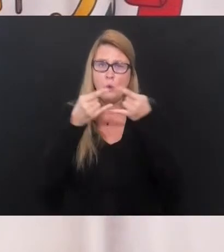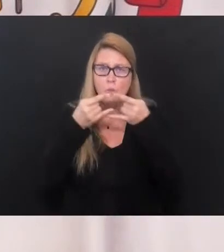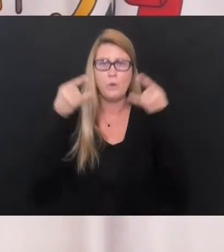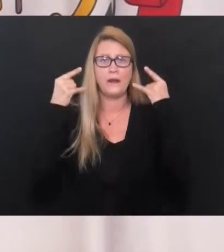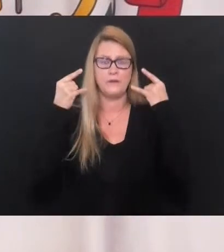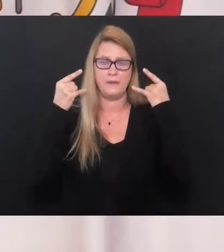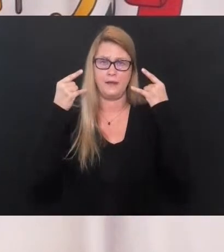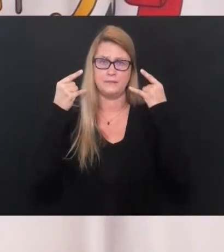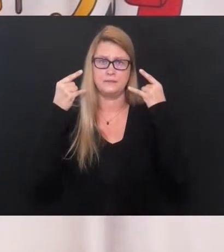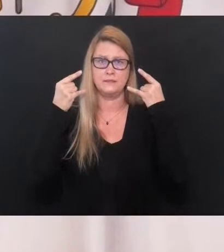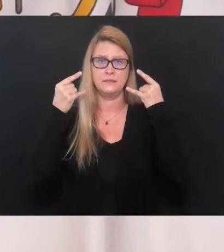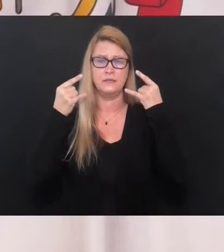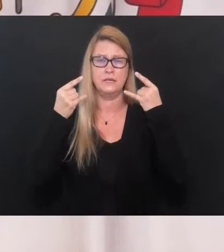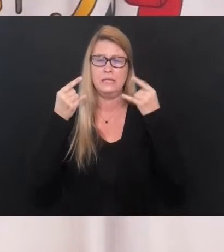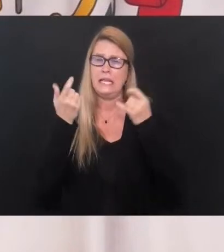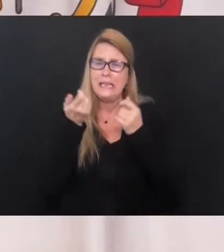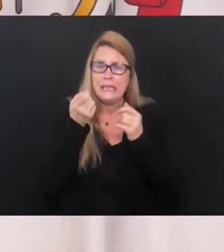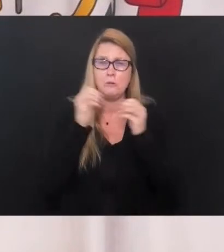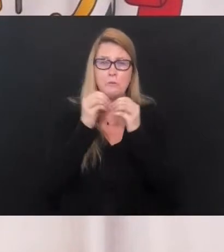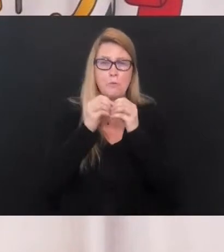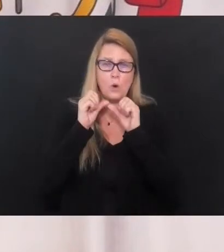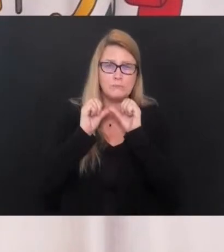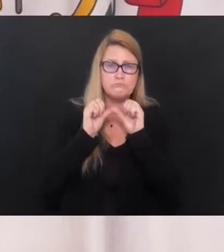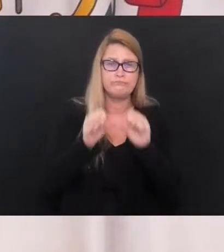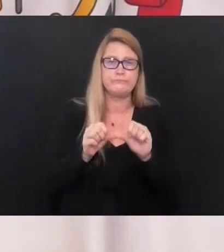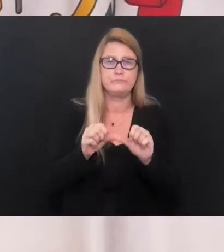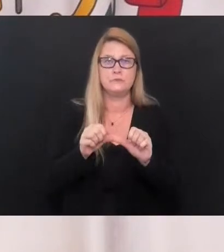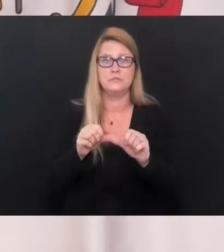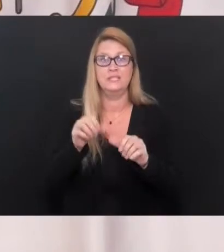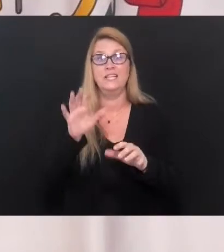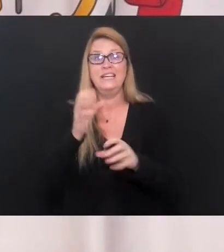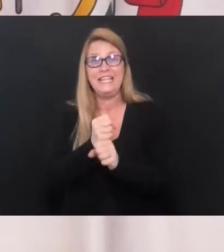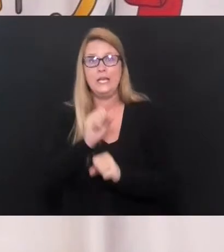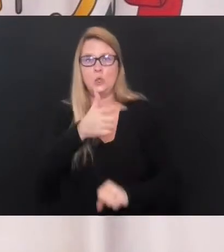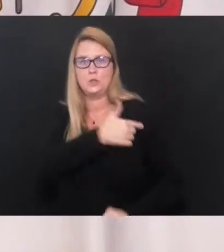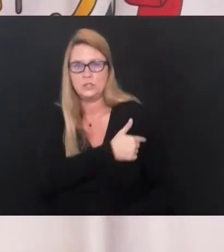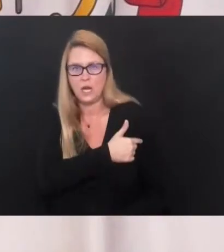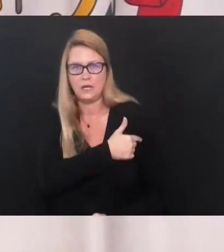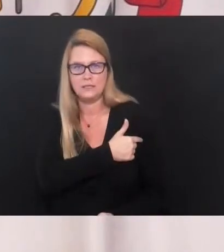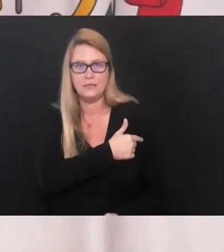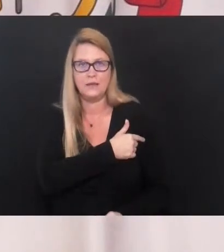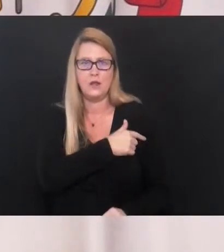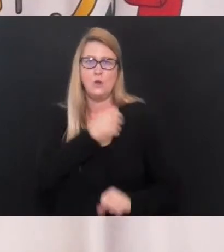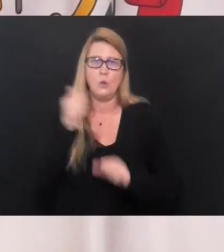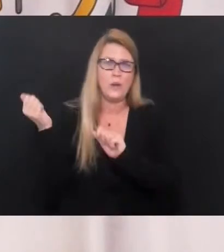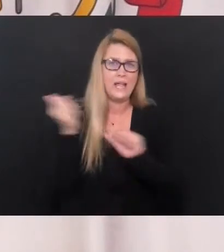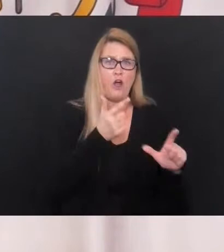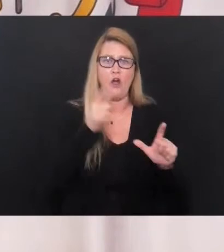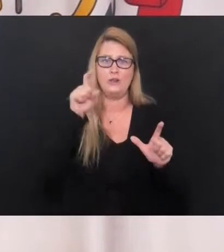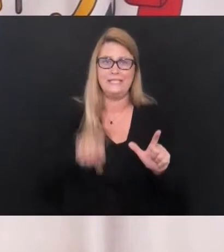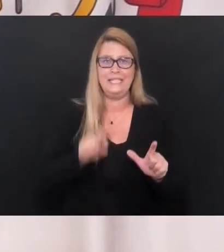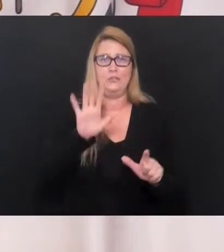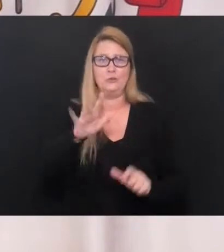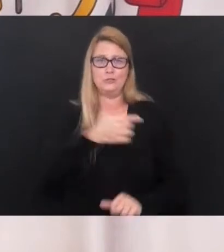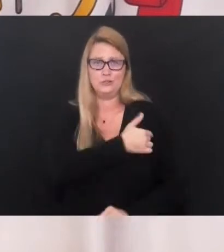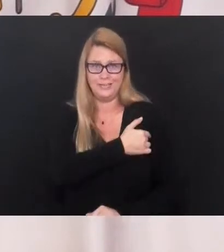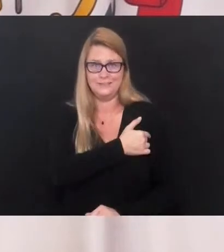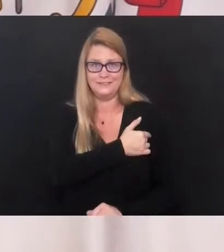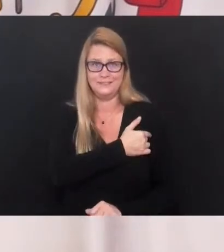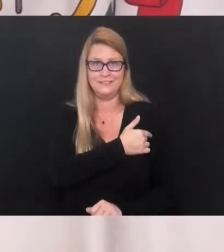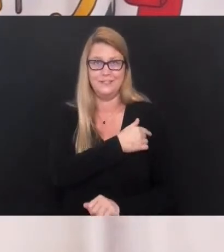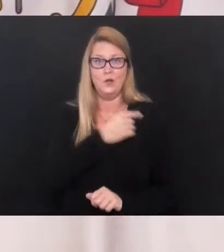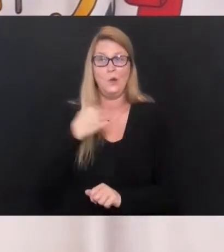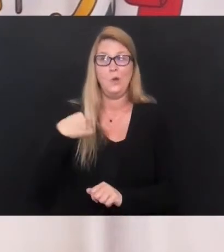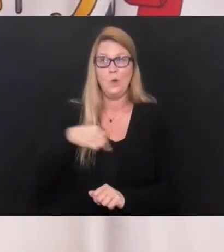mask for just a little while longer. Get vaccinated. Everybody has got to get vaccinated. And as we